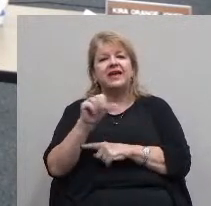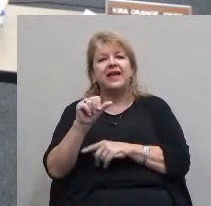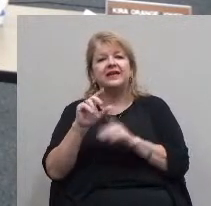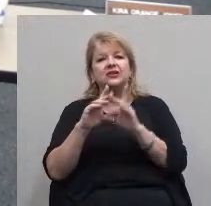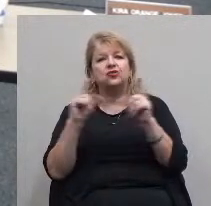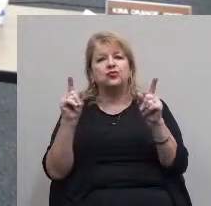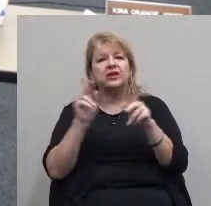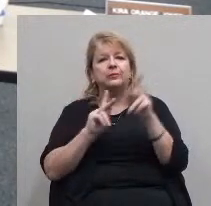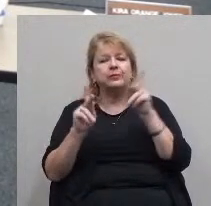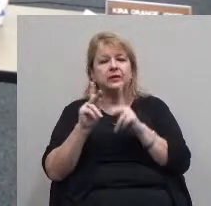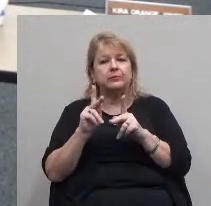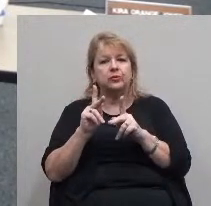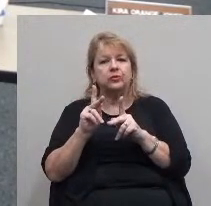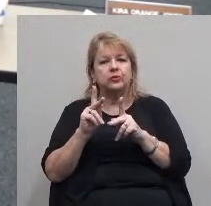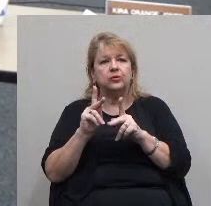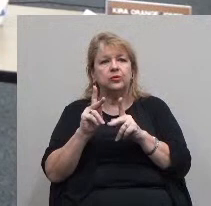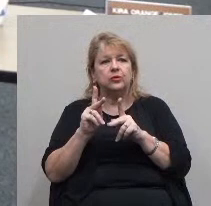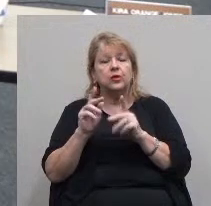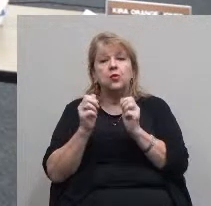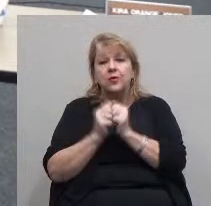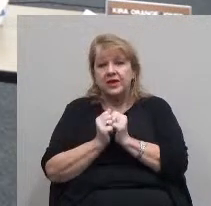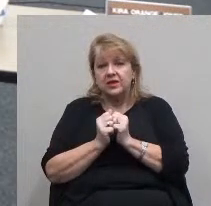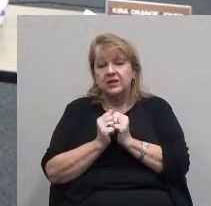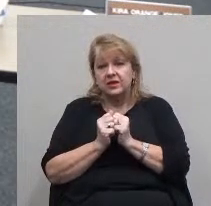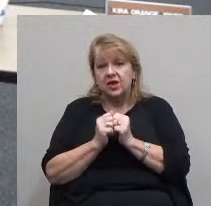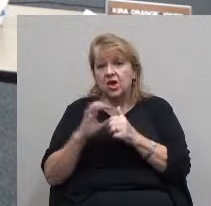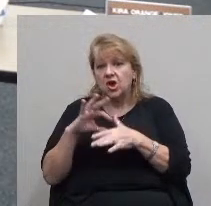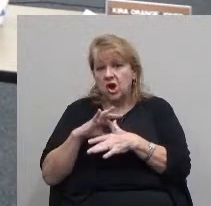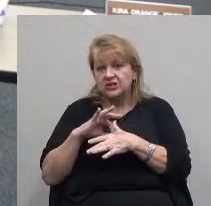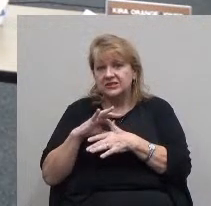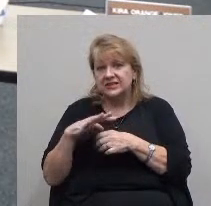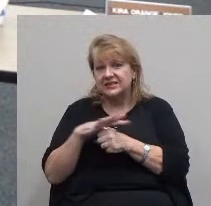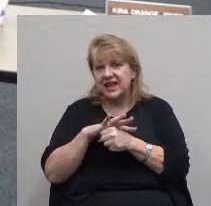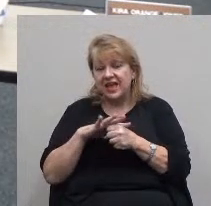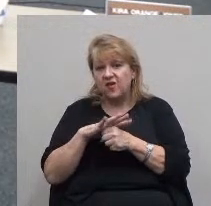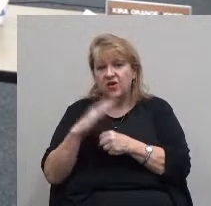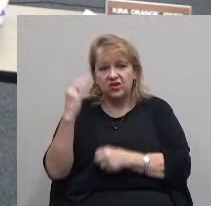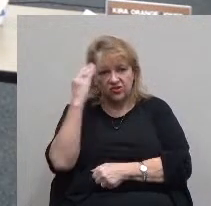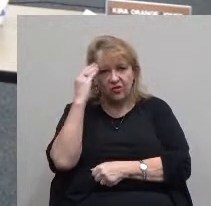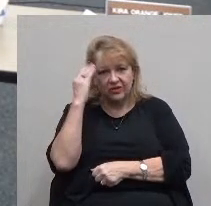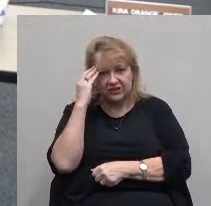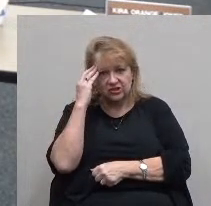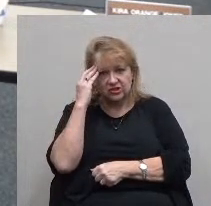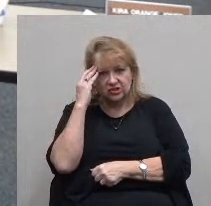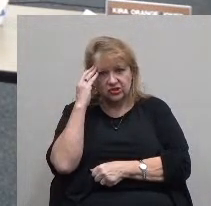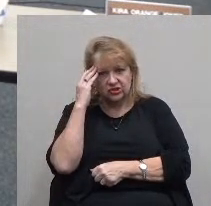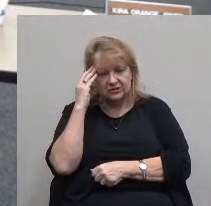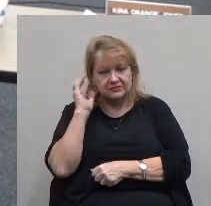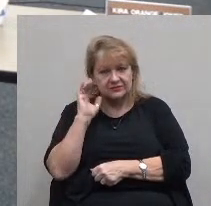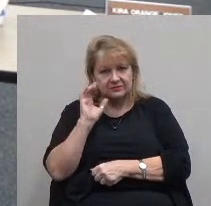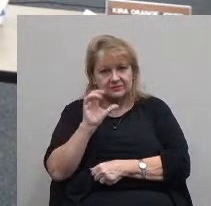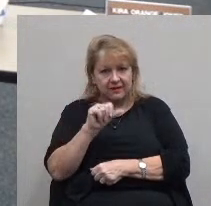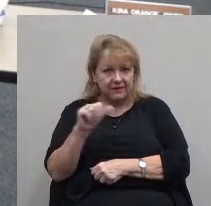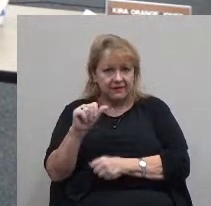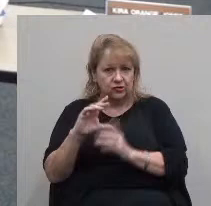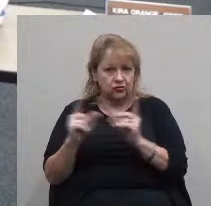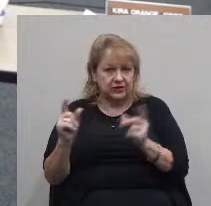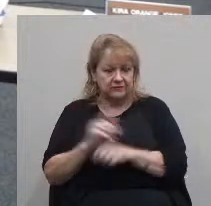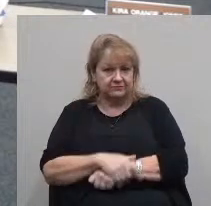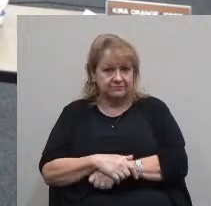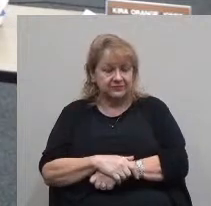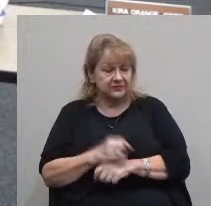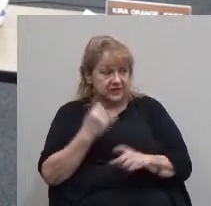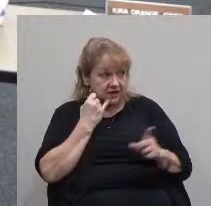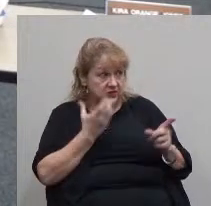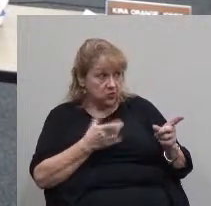people coming out with actual content area associate degrees. So if